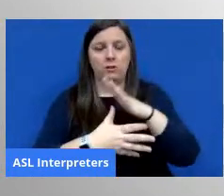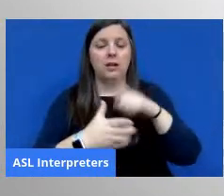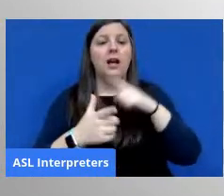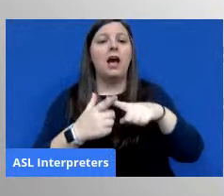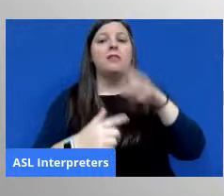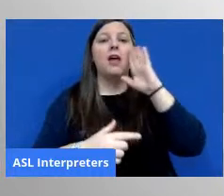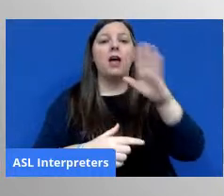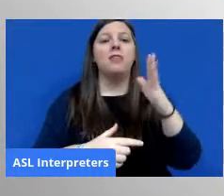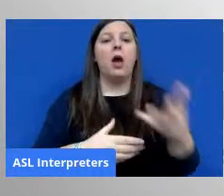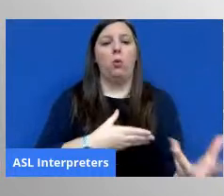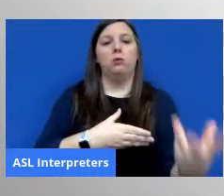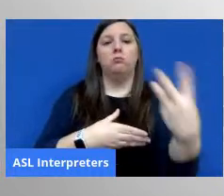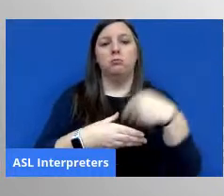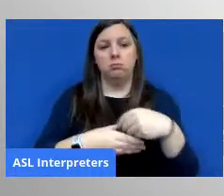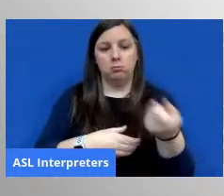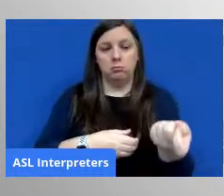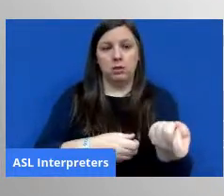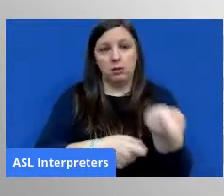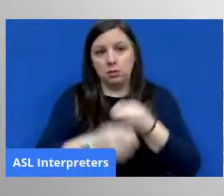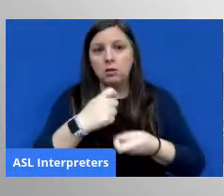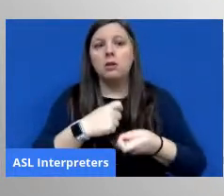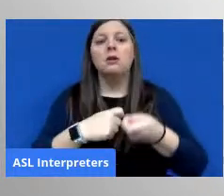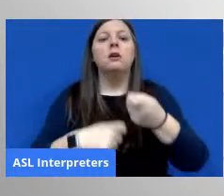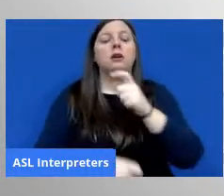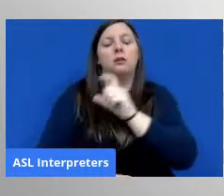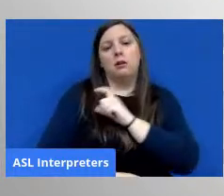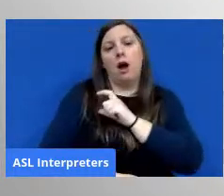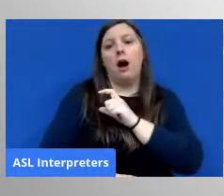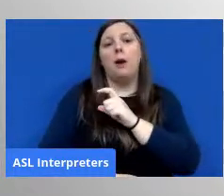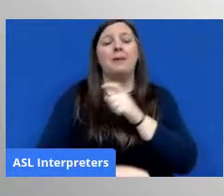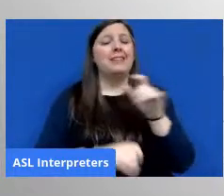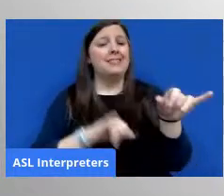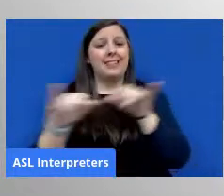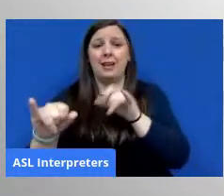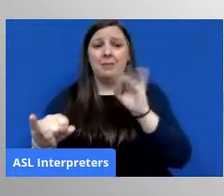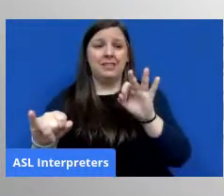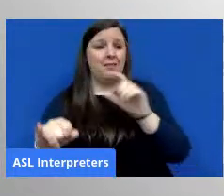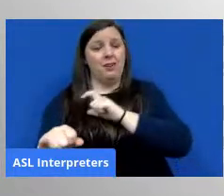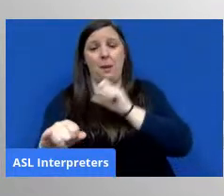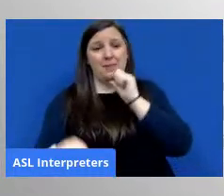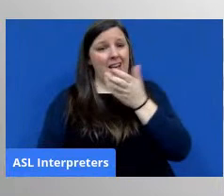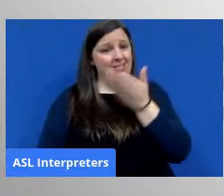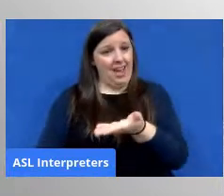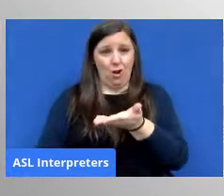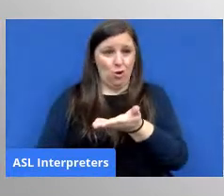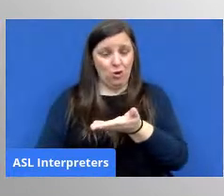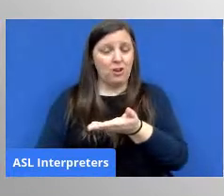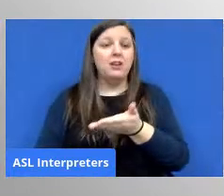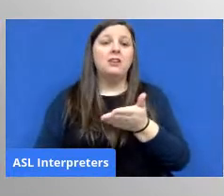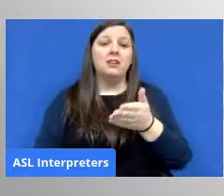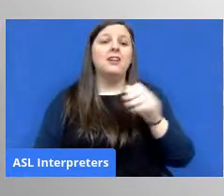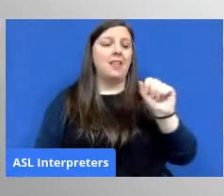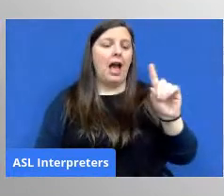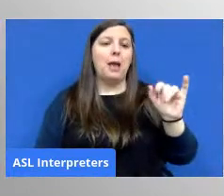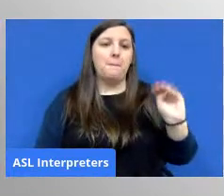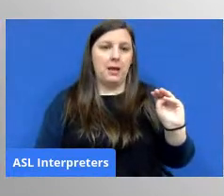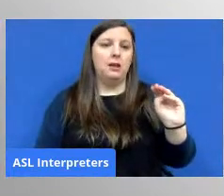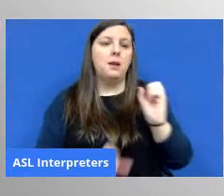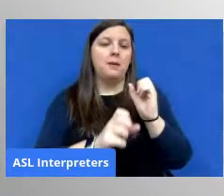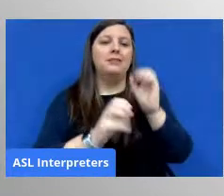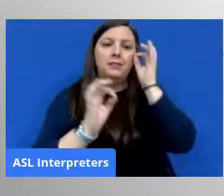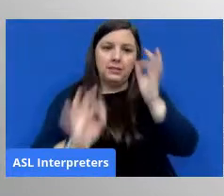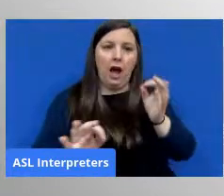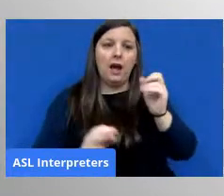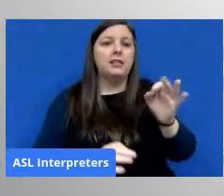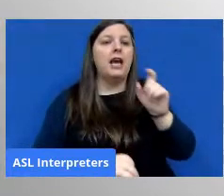enforcement just as they would if the law enforcement were not there. They would make the decision if this is something that needs to go to